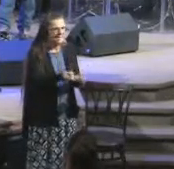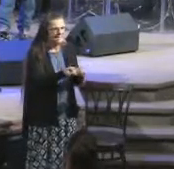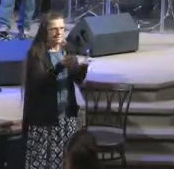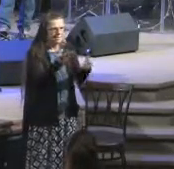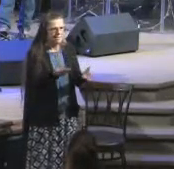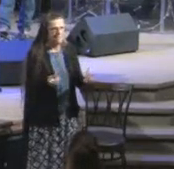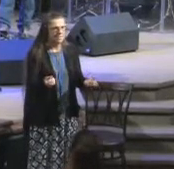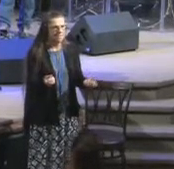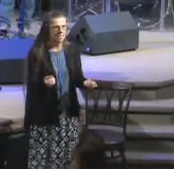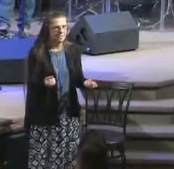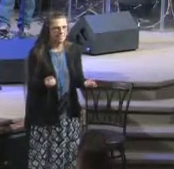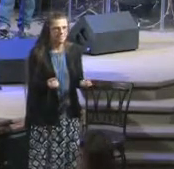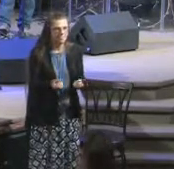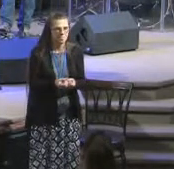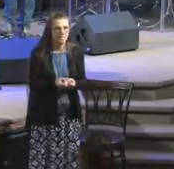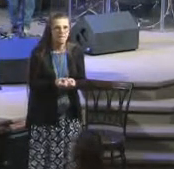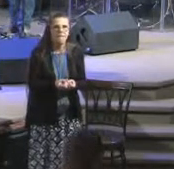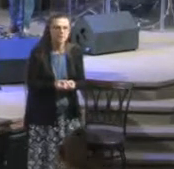Praise God.